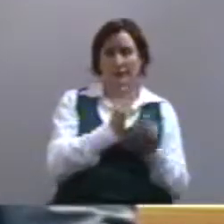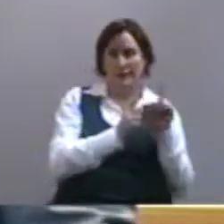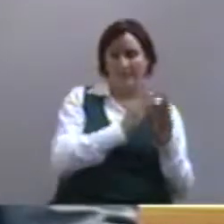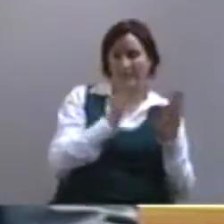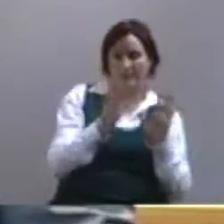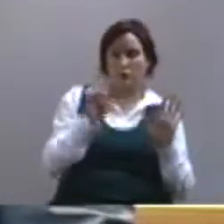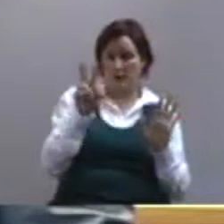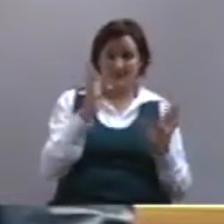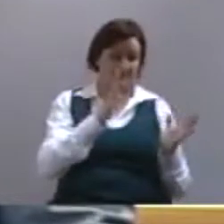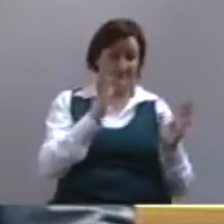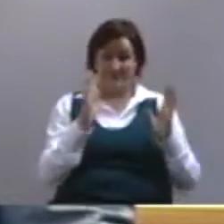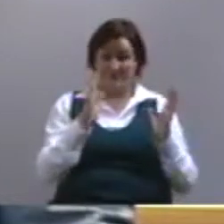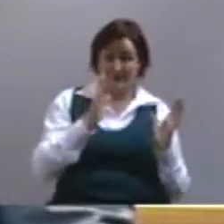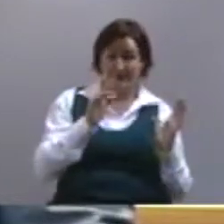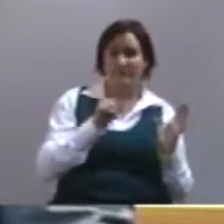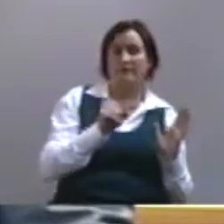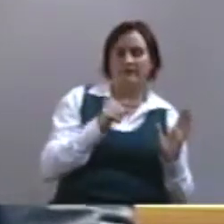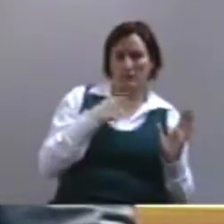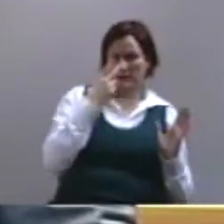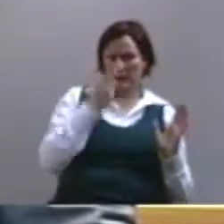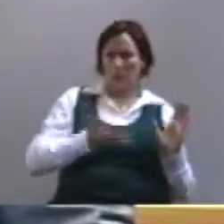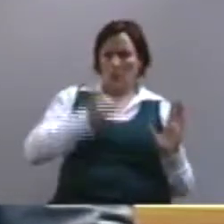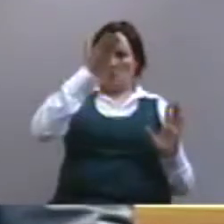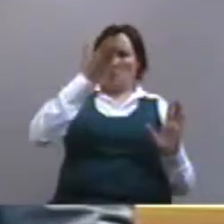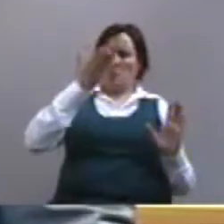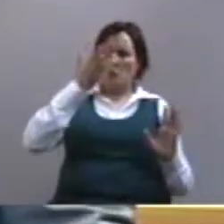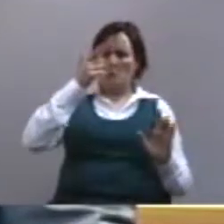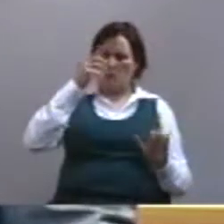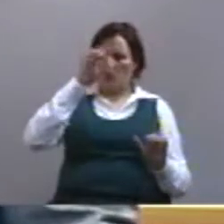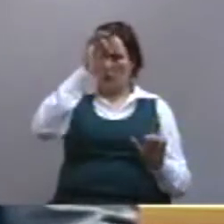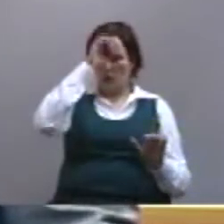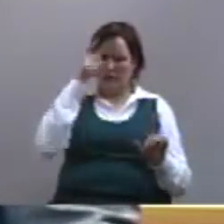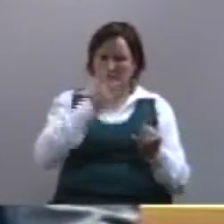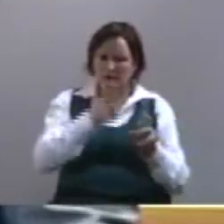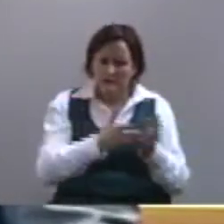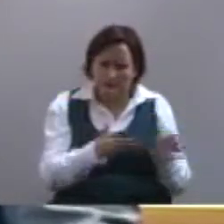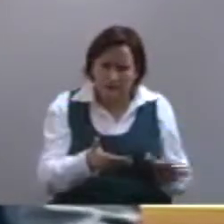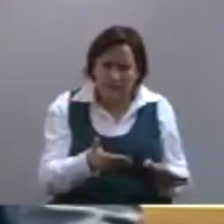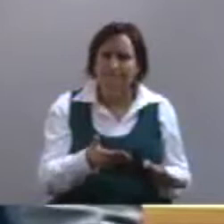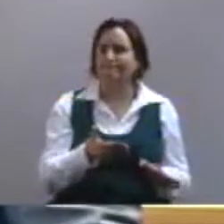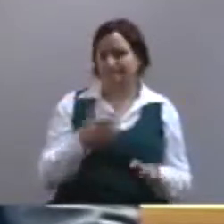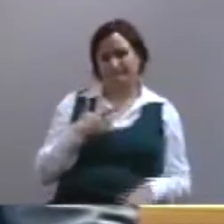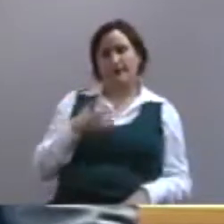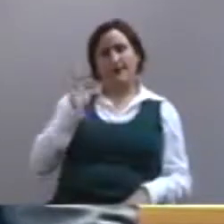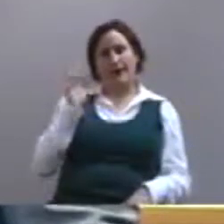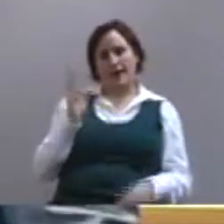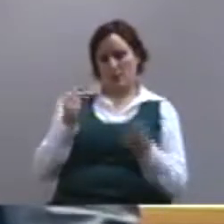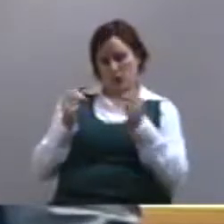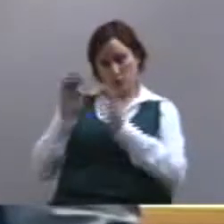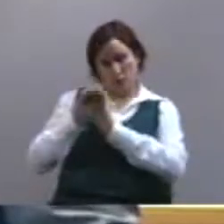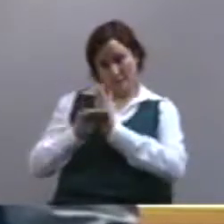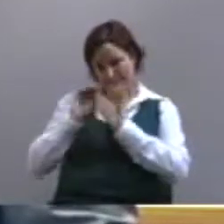year, a reskilling course viewed also as a refresher course for police